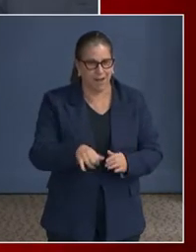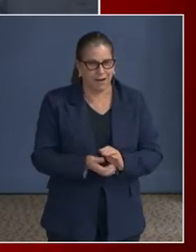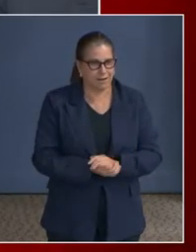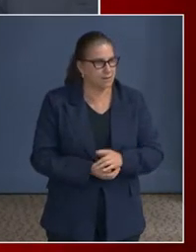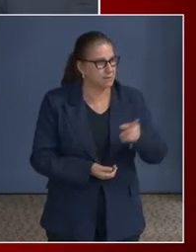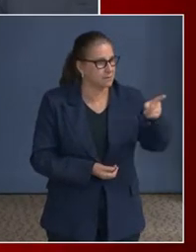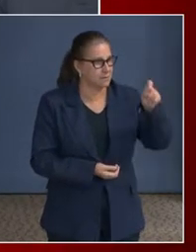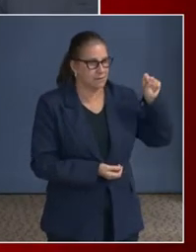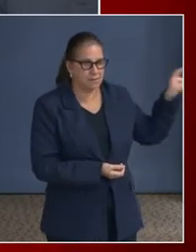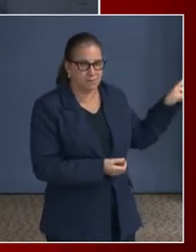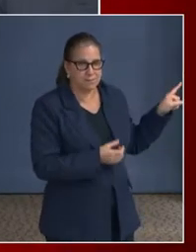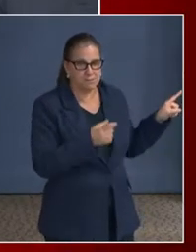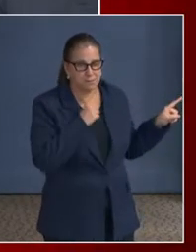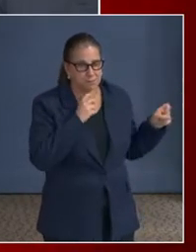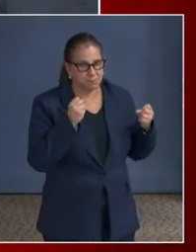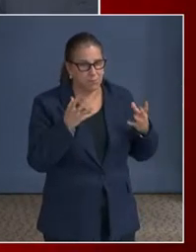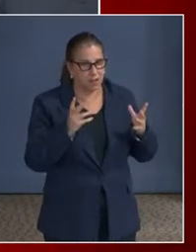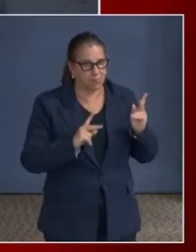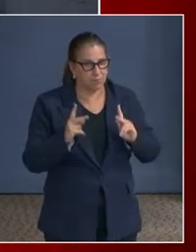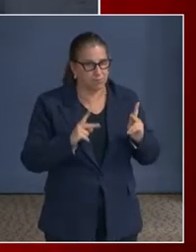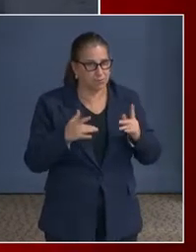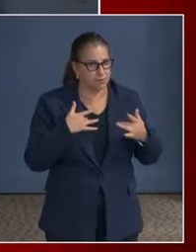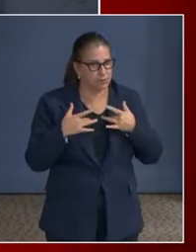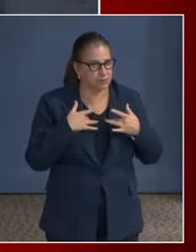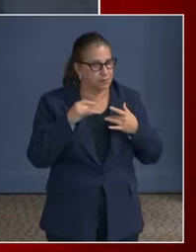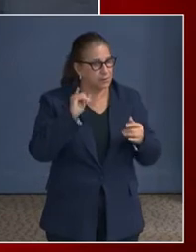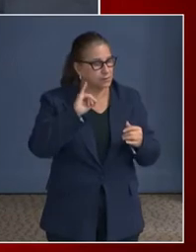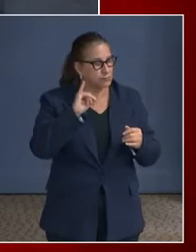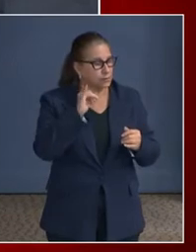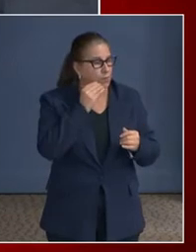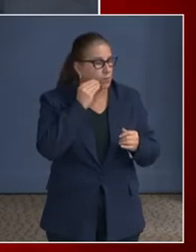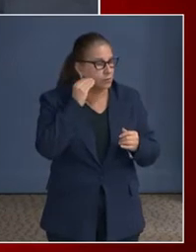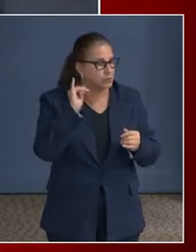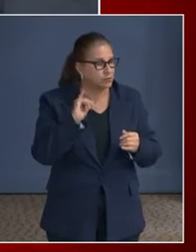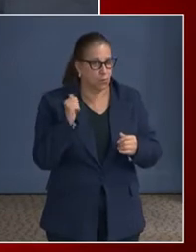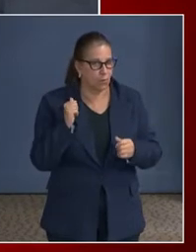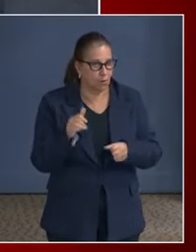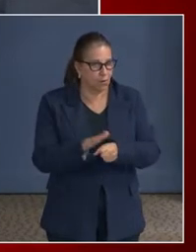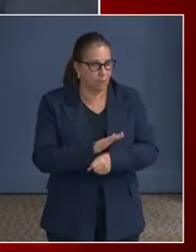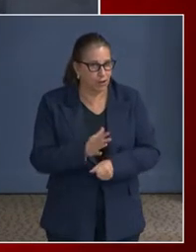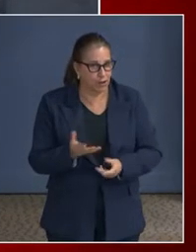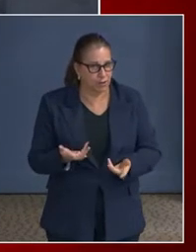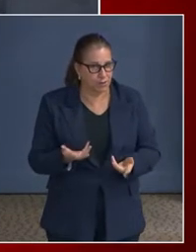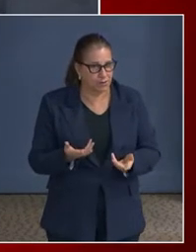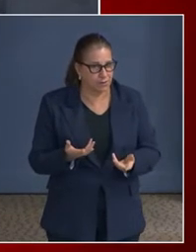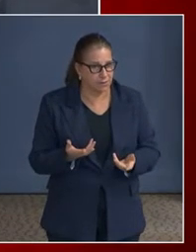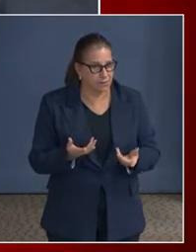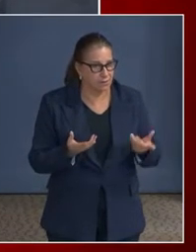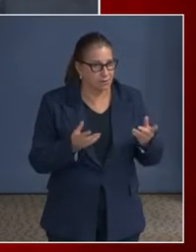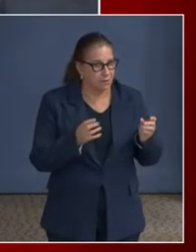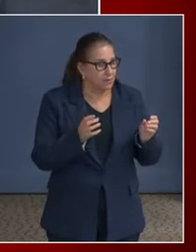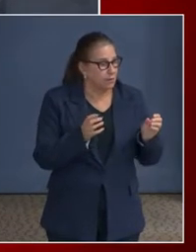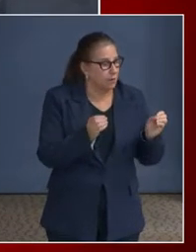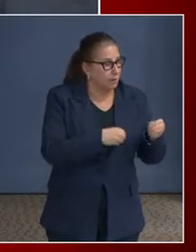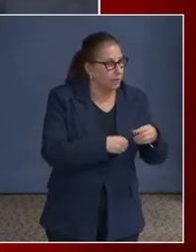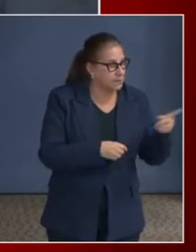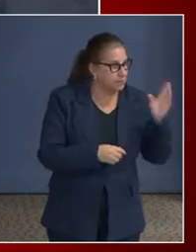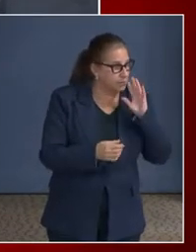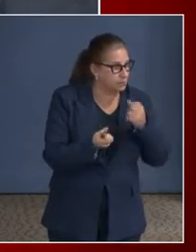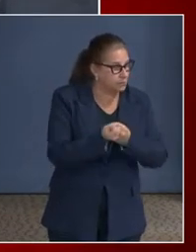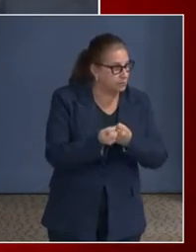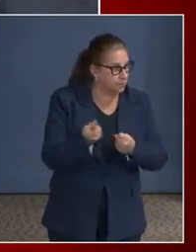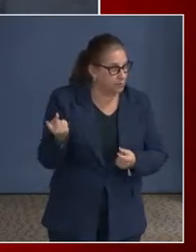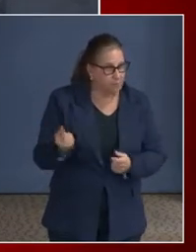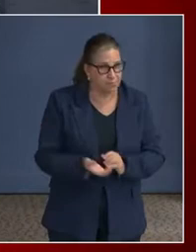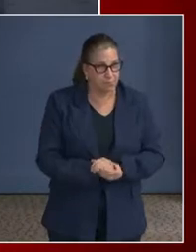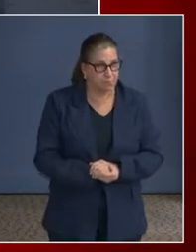being able to help them financially. Is your office committing to assist them with those other costs that they're not able to pay for? I don't really